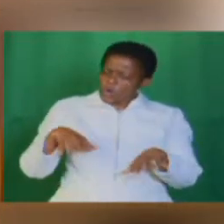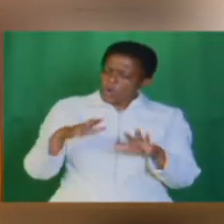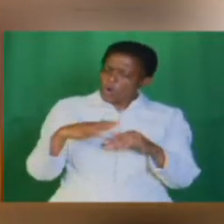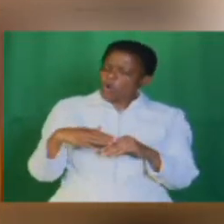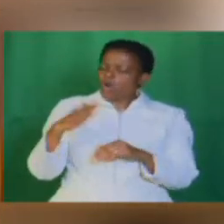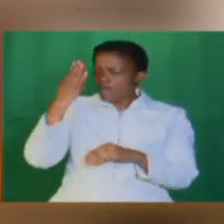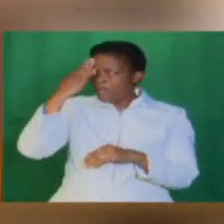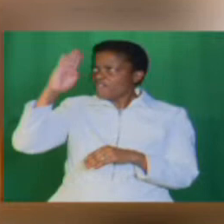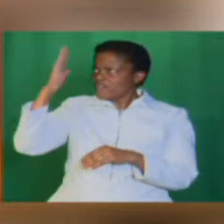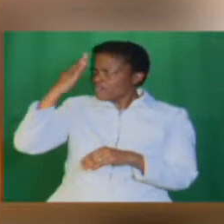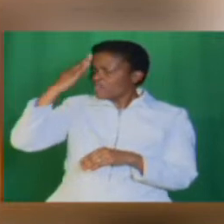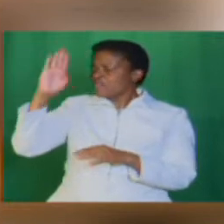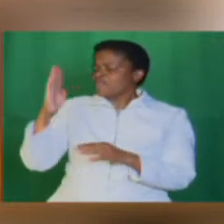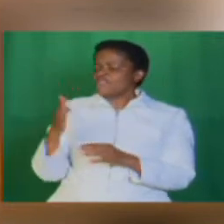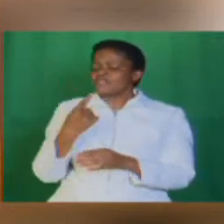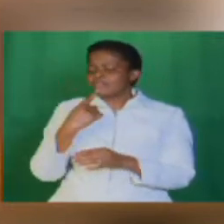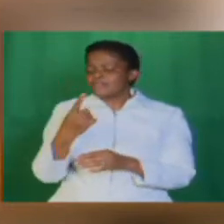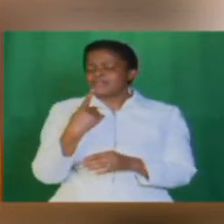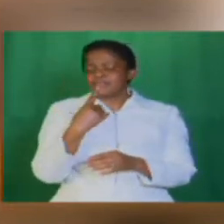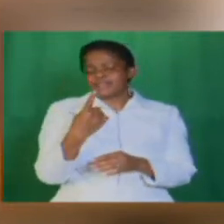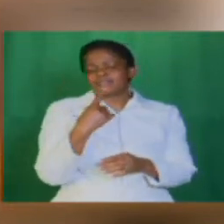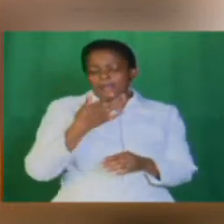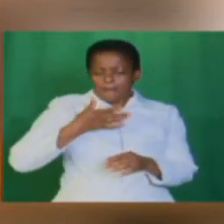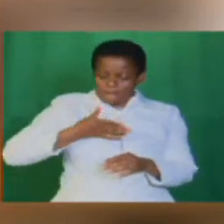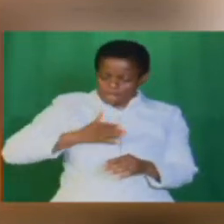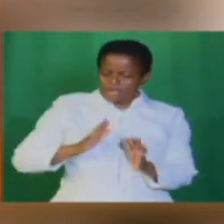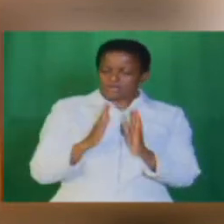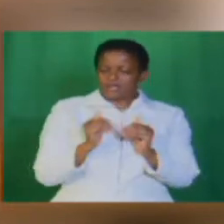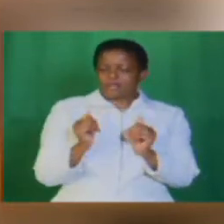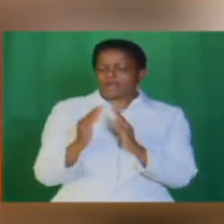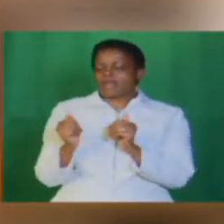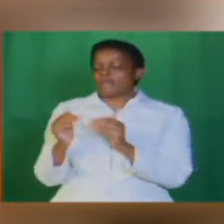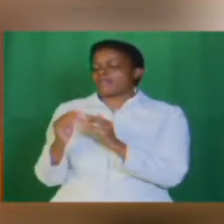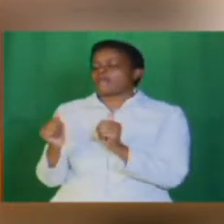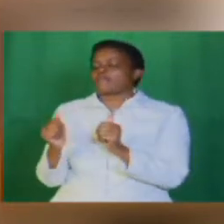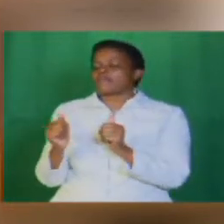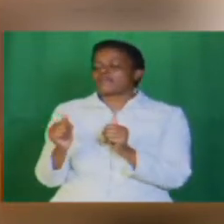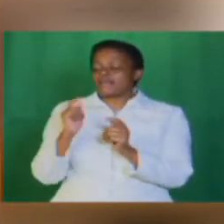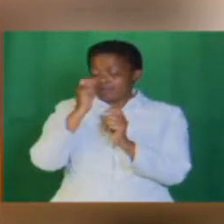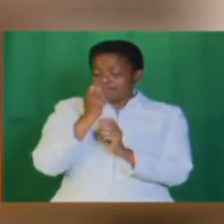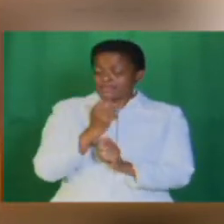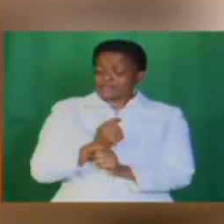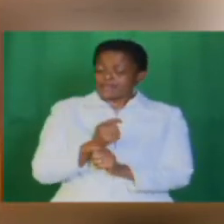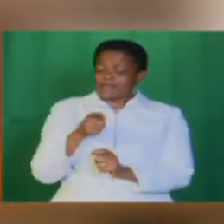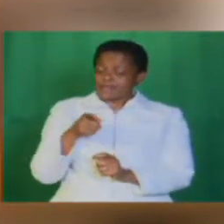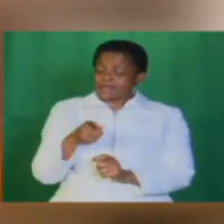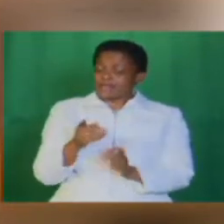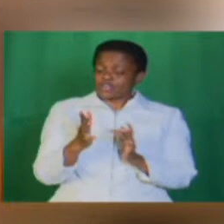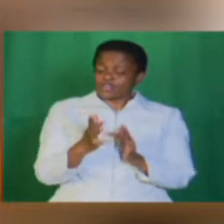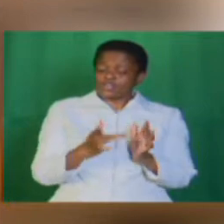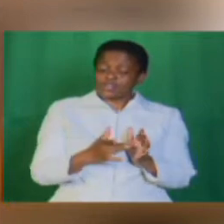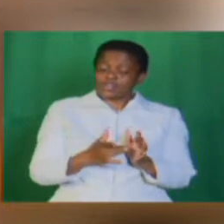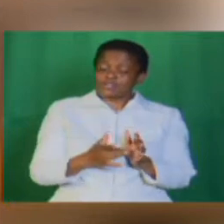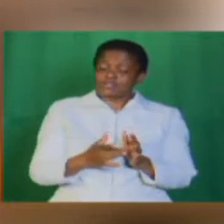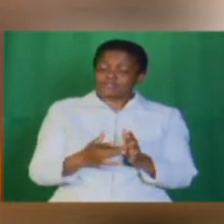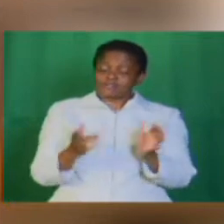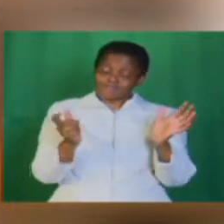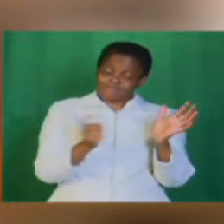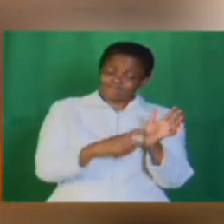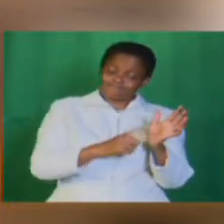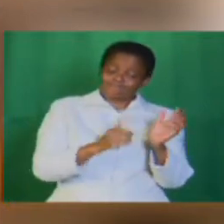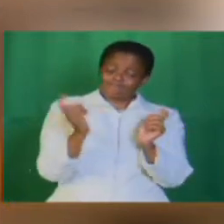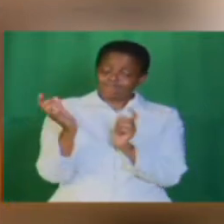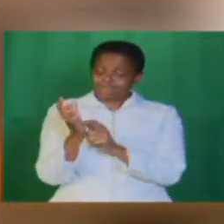that the Son of Man will be crucified, killed, and then rise to life.